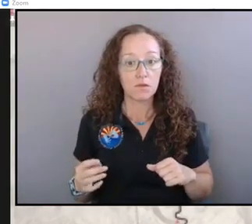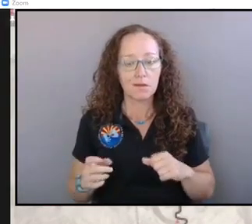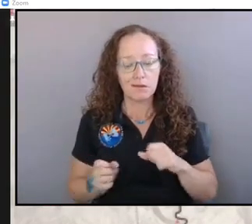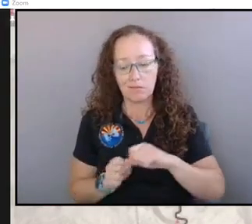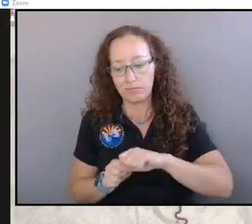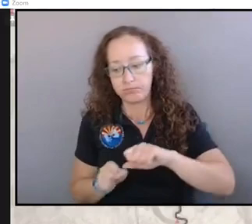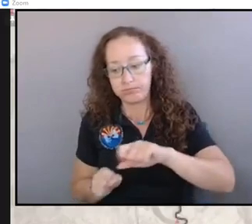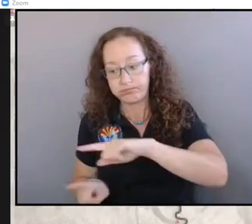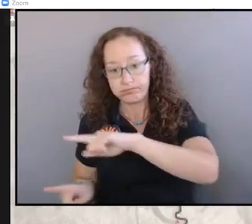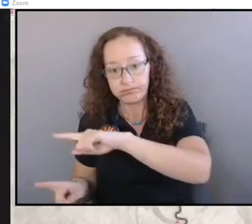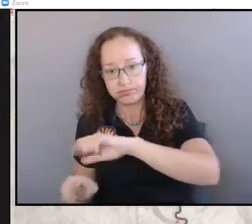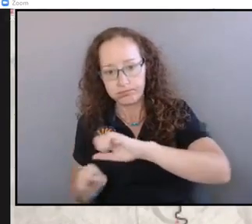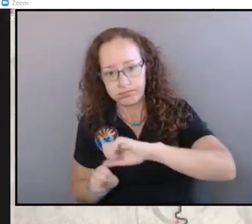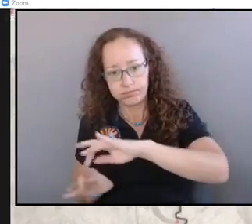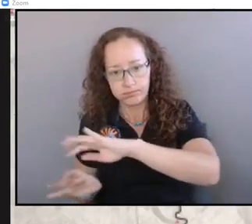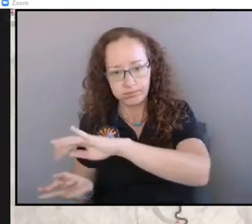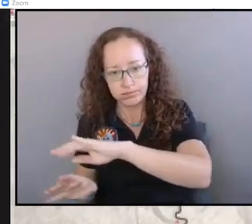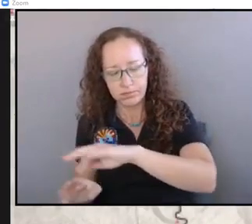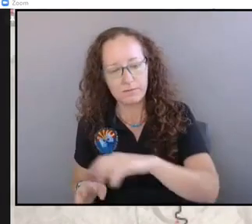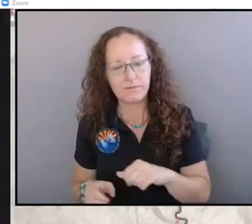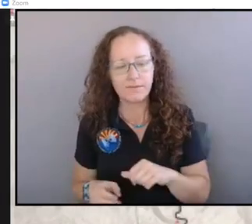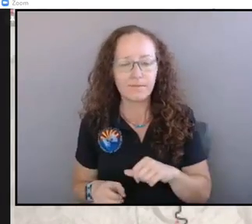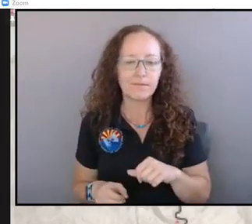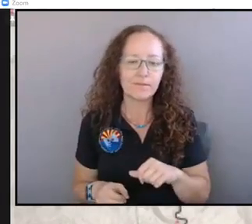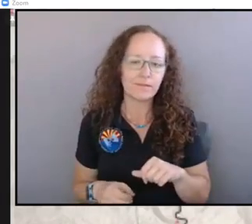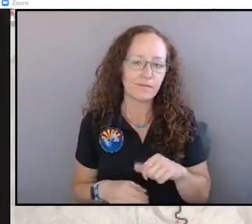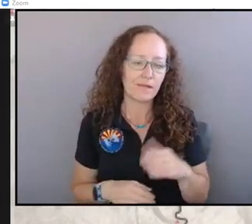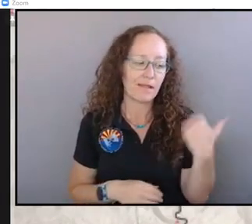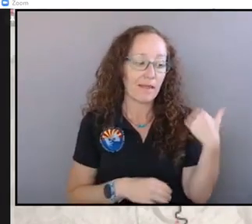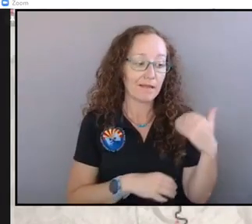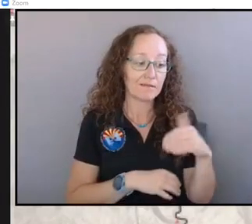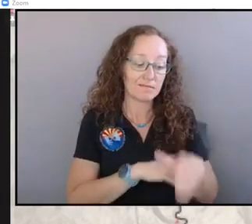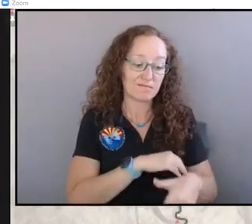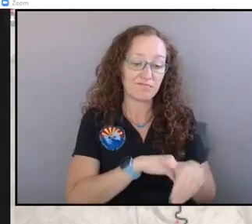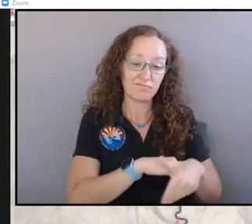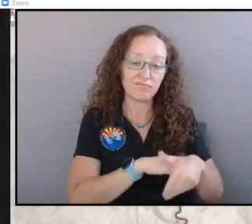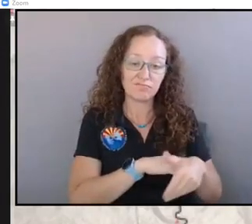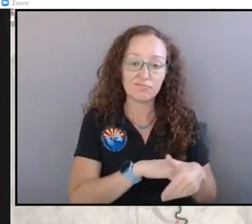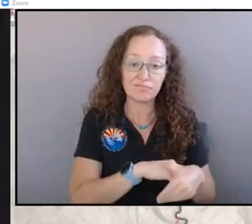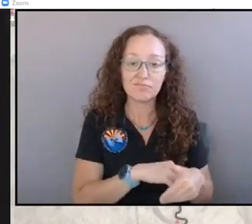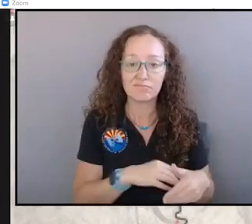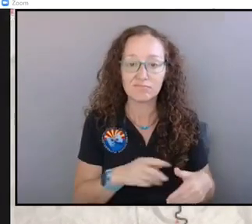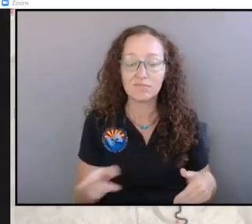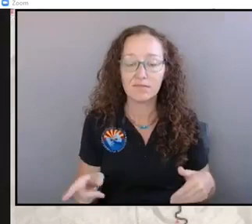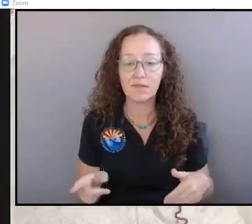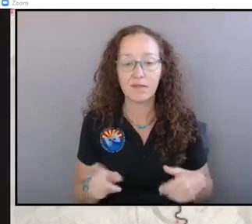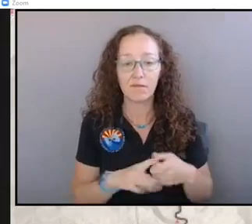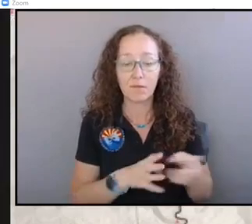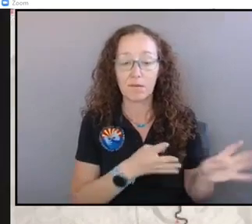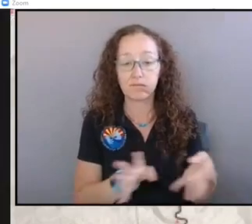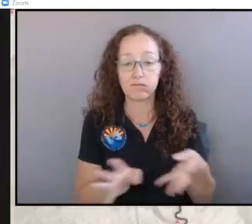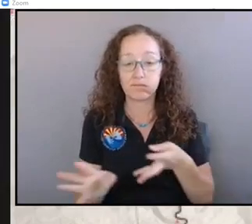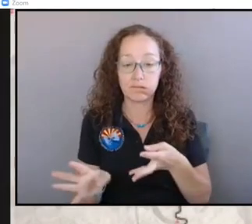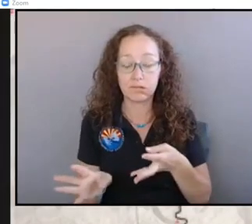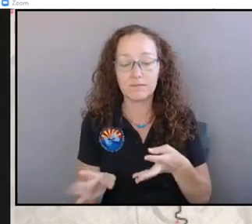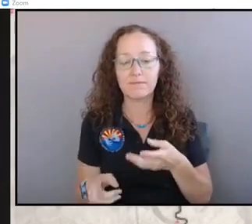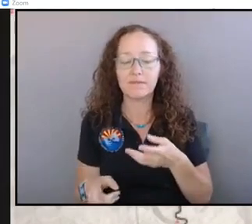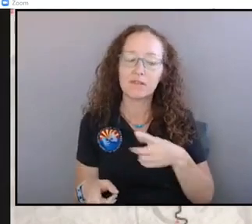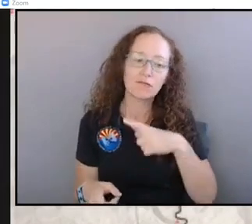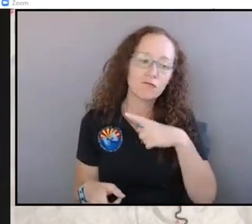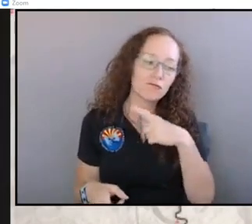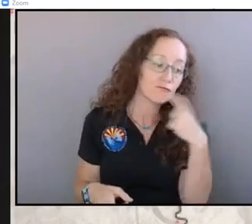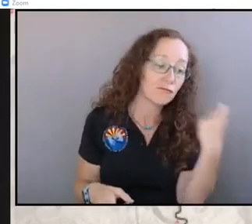out yesterday late in the evening with that east wind, dry fuels, east wind,